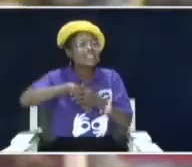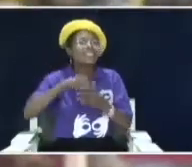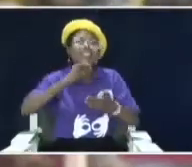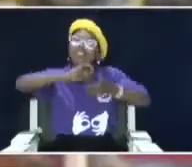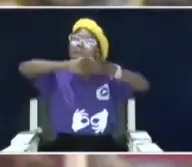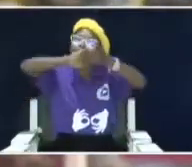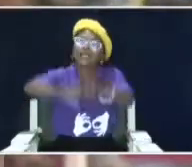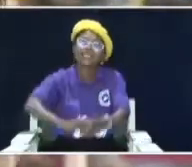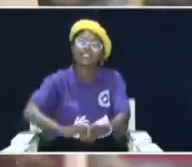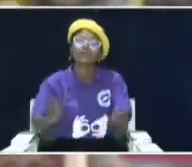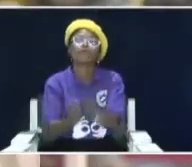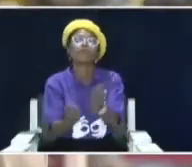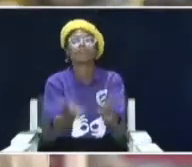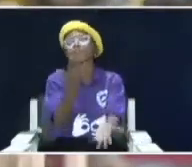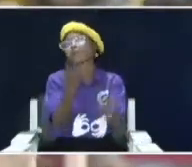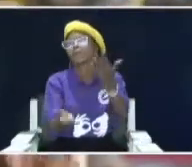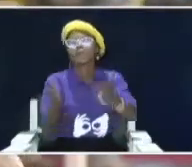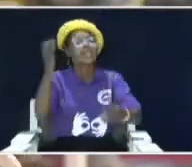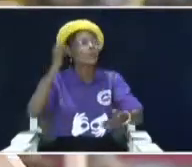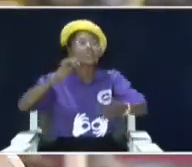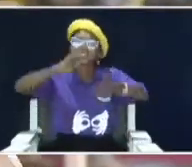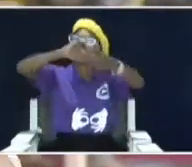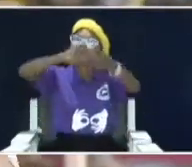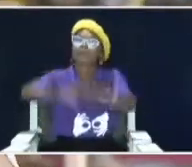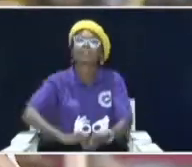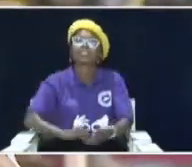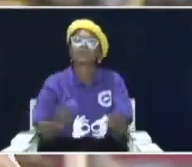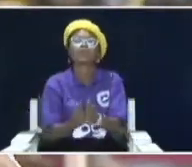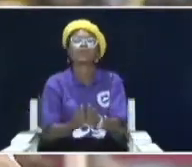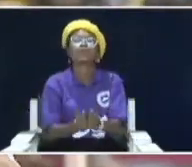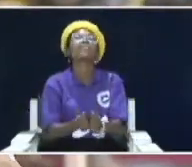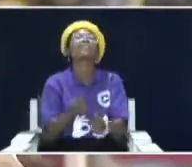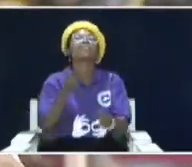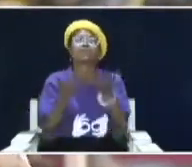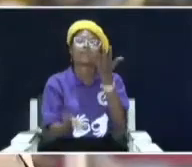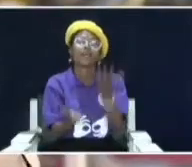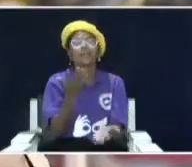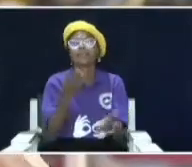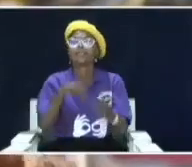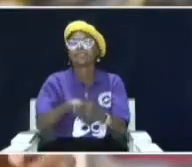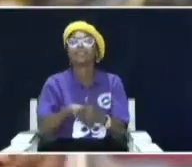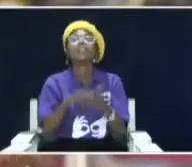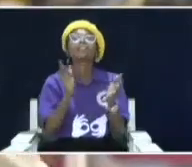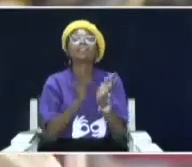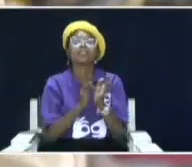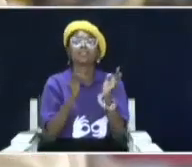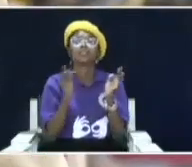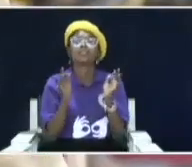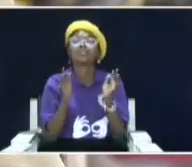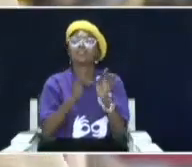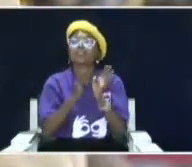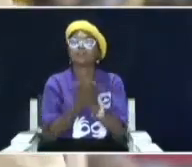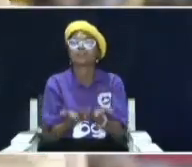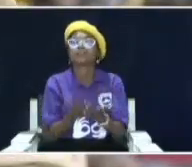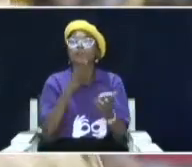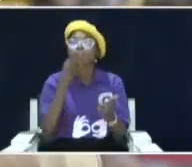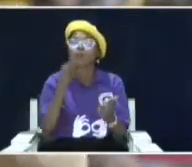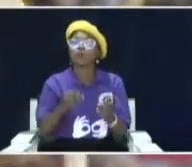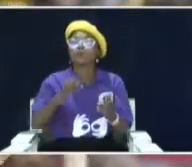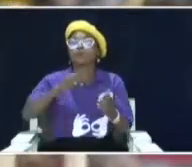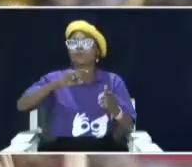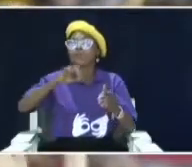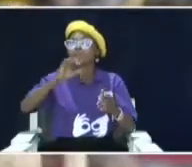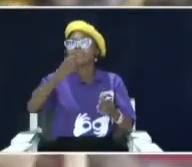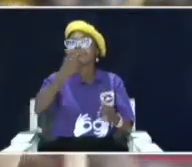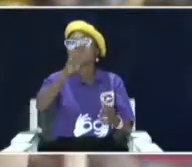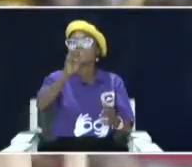the fire. In partnership with the fire. In the book of Genesis 14, 15 to 21. Now, how do